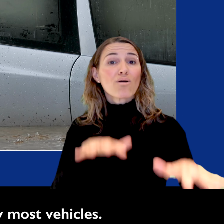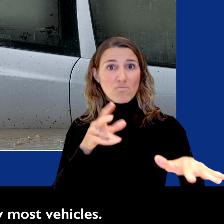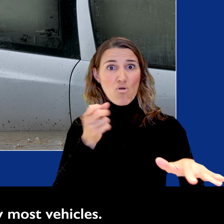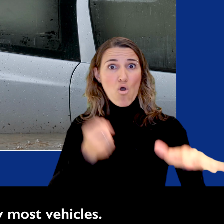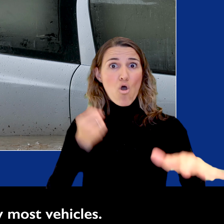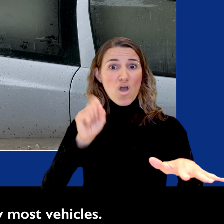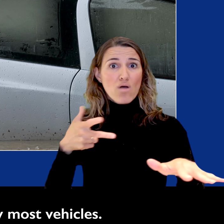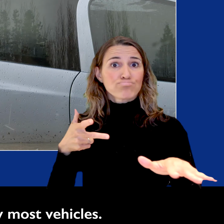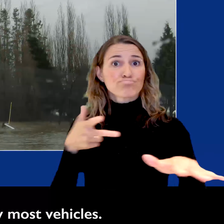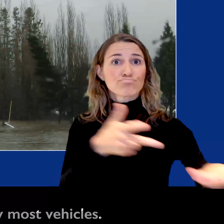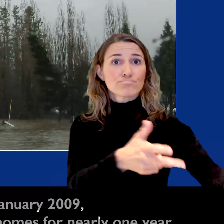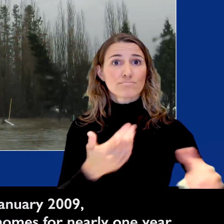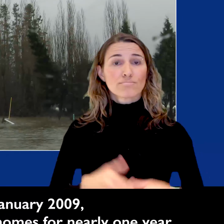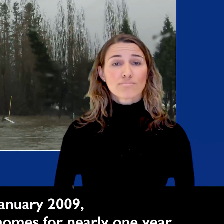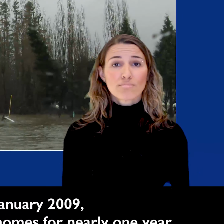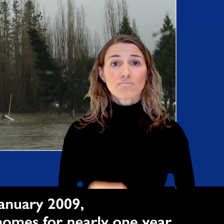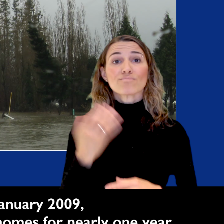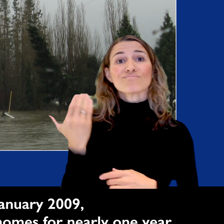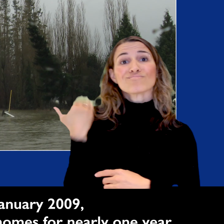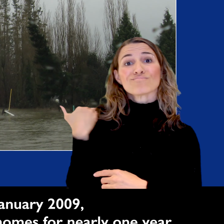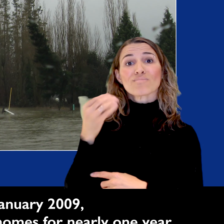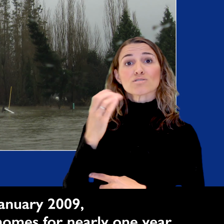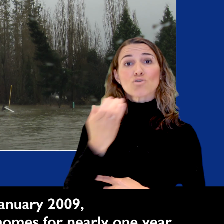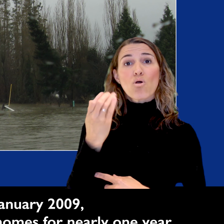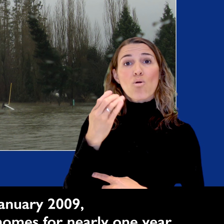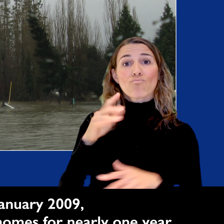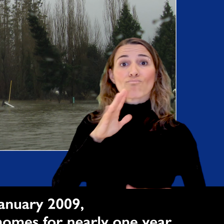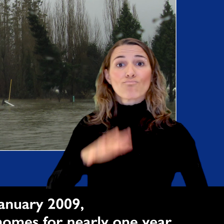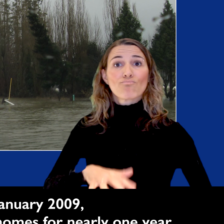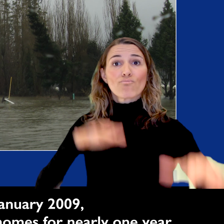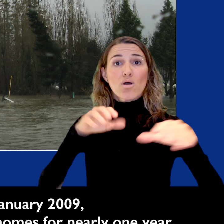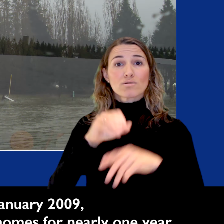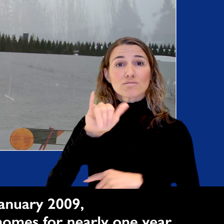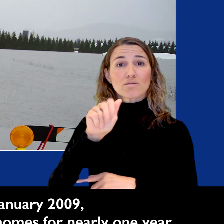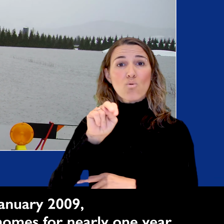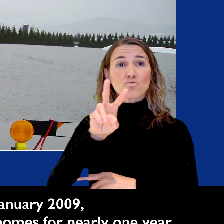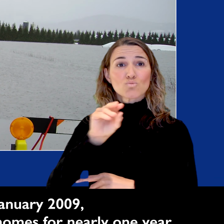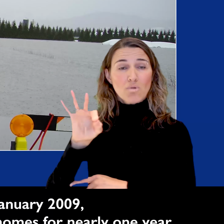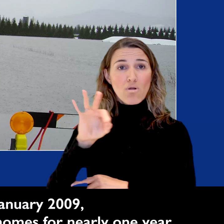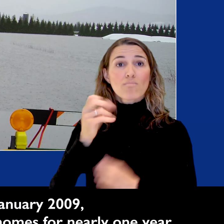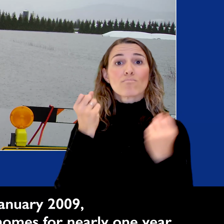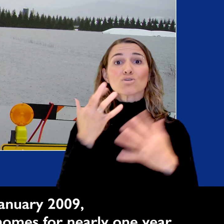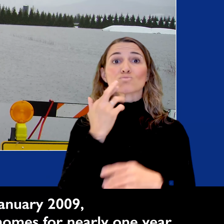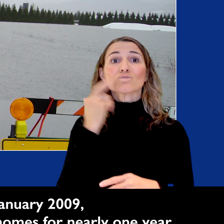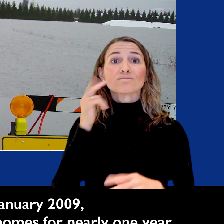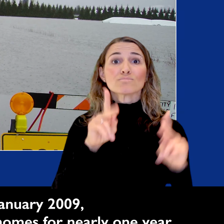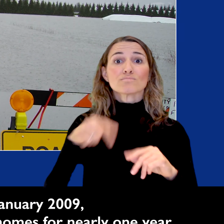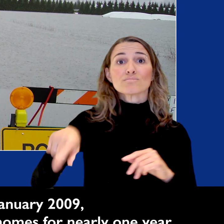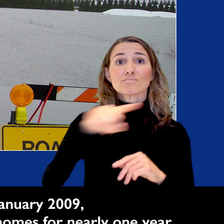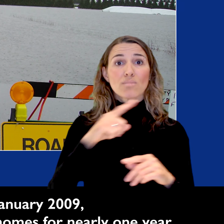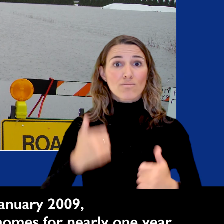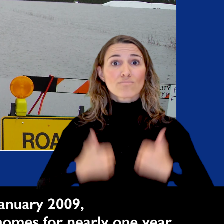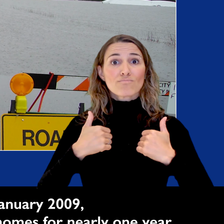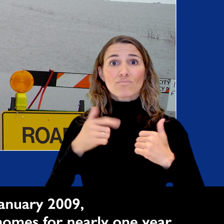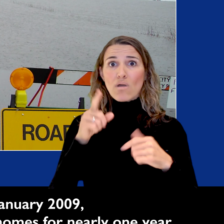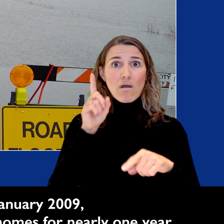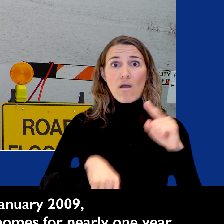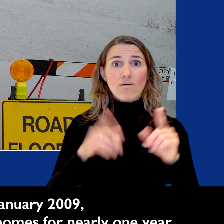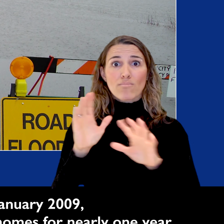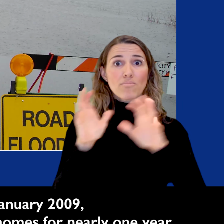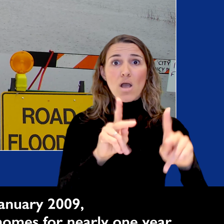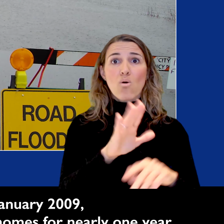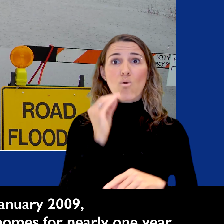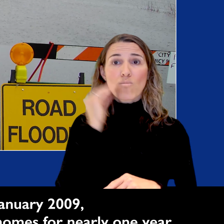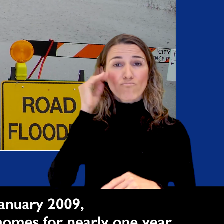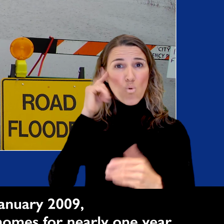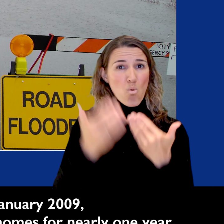away most vehicles. And after the Chilliwack flood in January 2009, many residents were unable to return to their